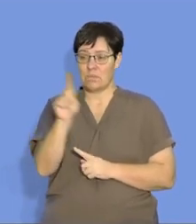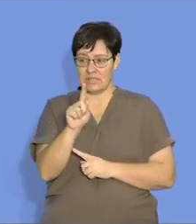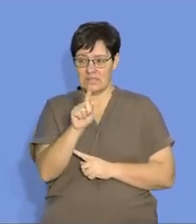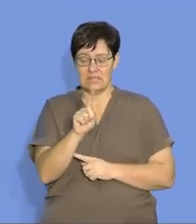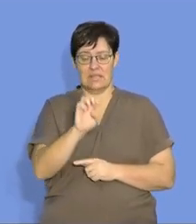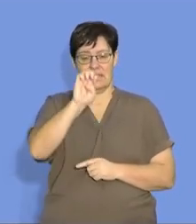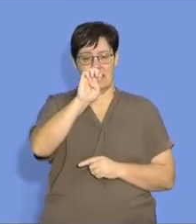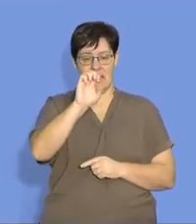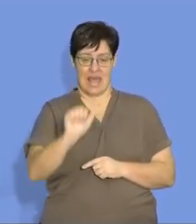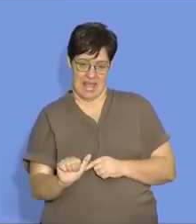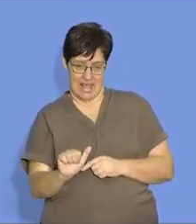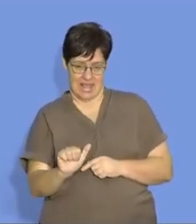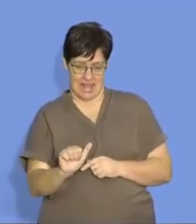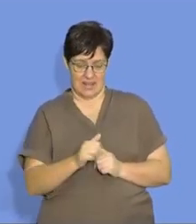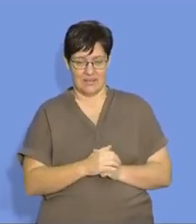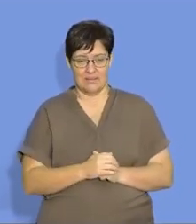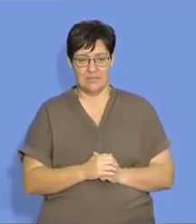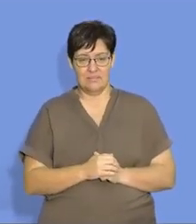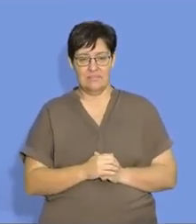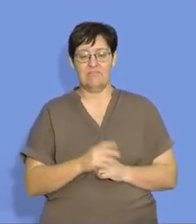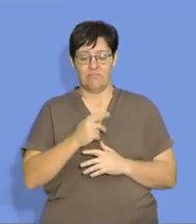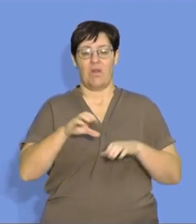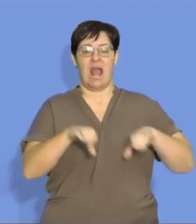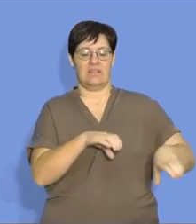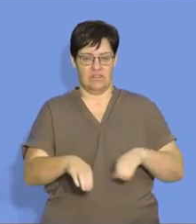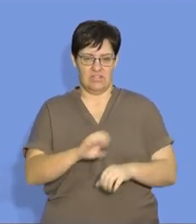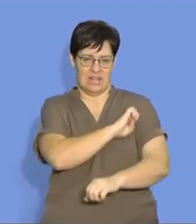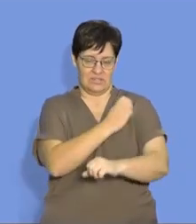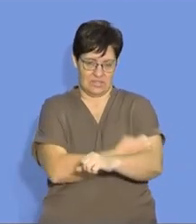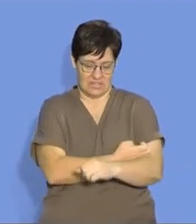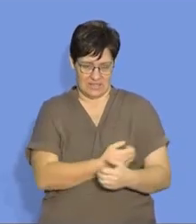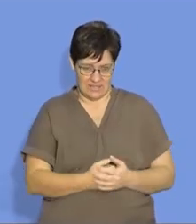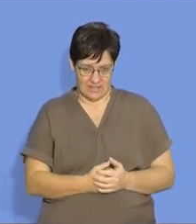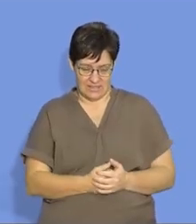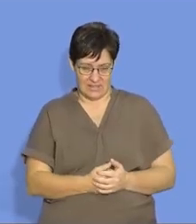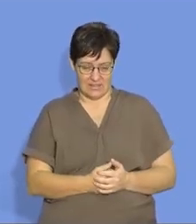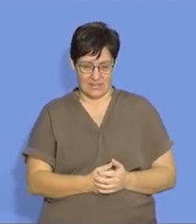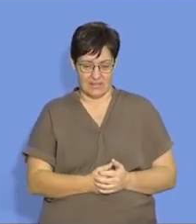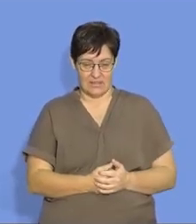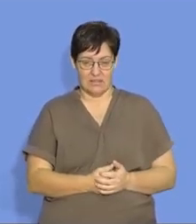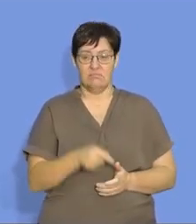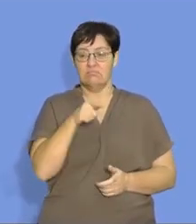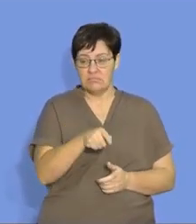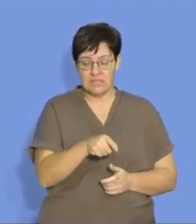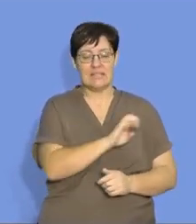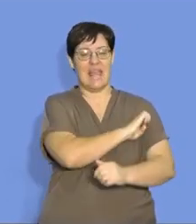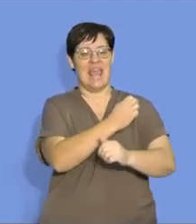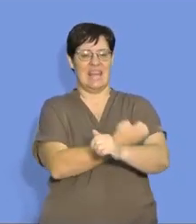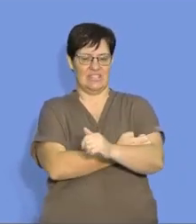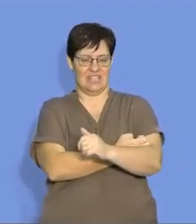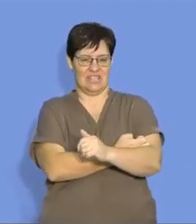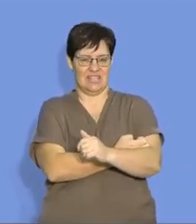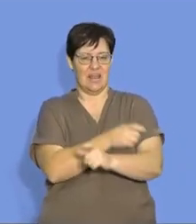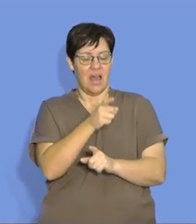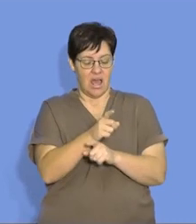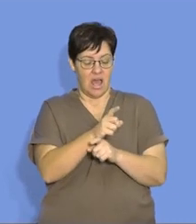symbol E with a subscript A for activation energy. And as I said, it's the energy